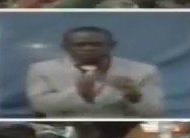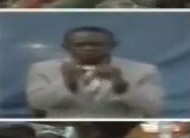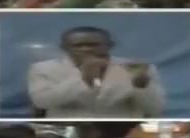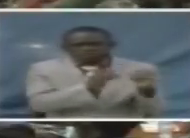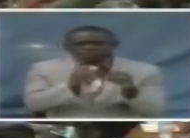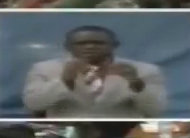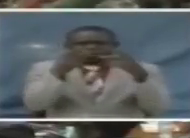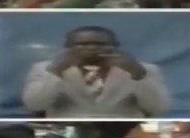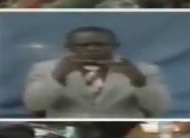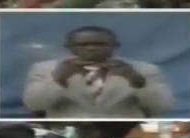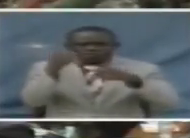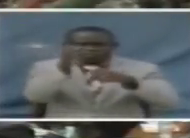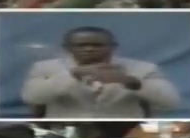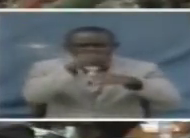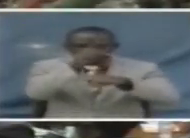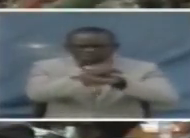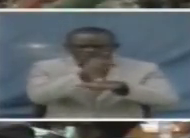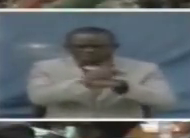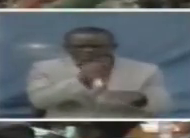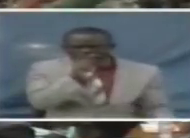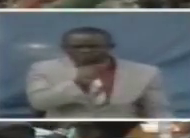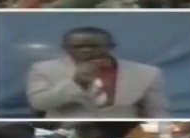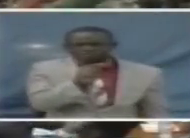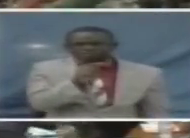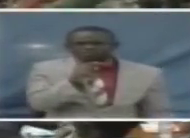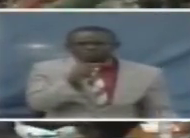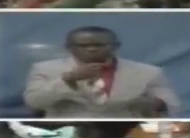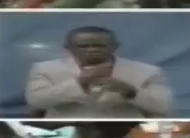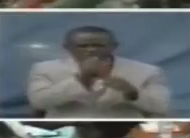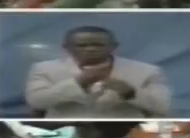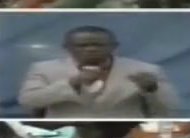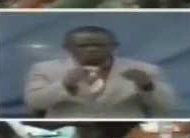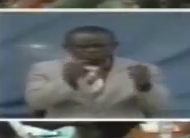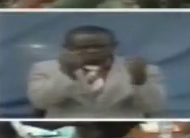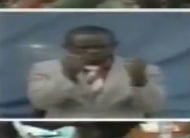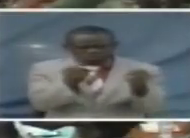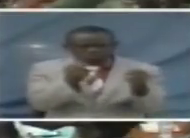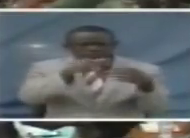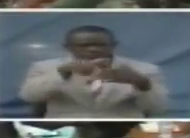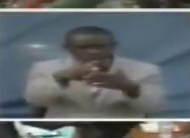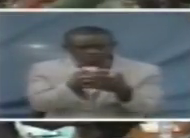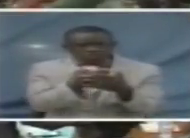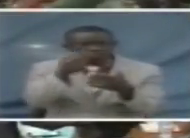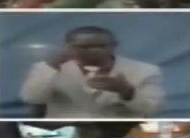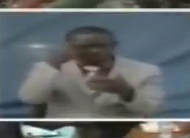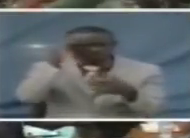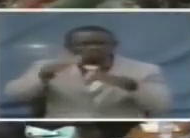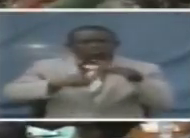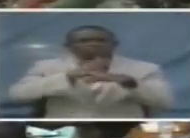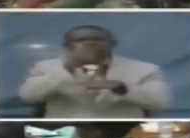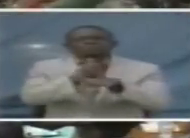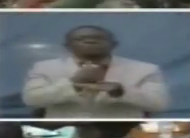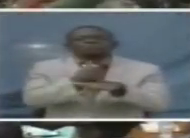in the preparation and implementation of public investment projects, government will establish a